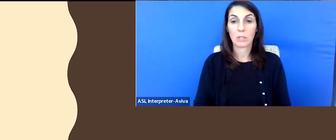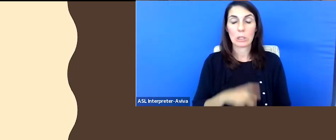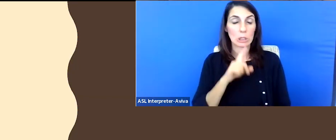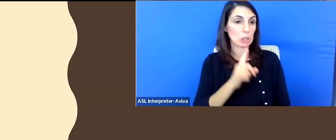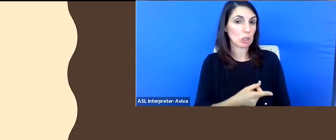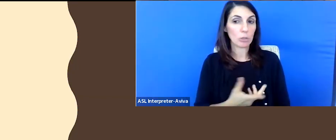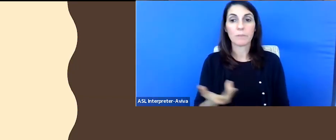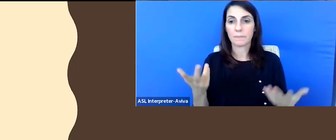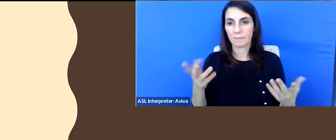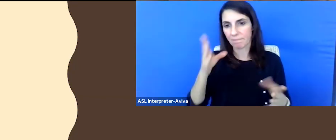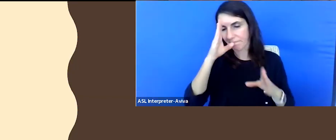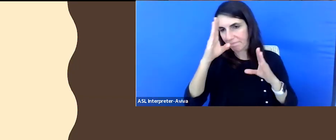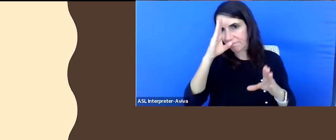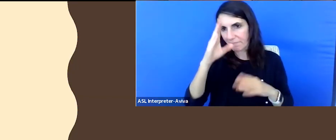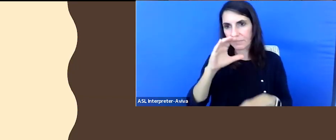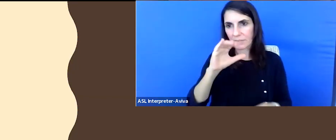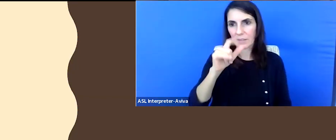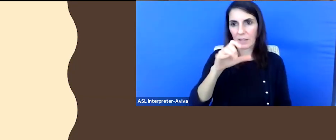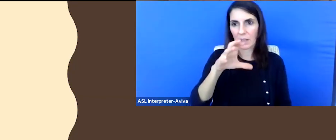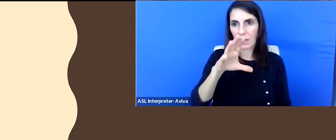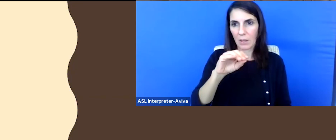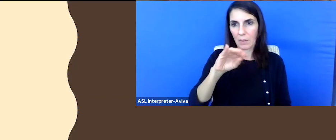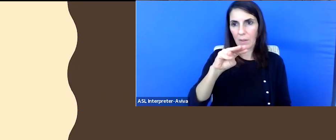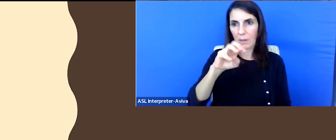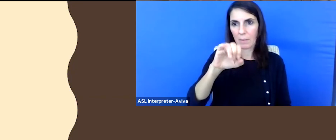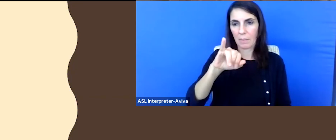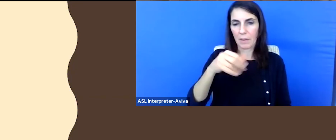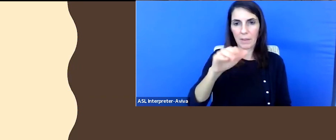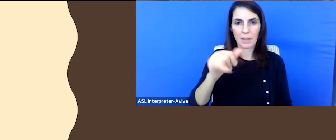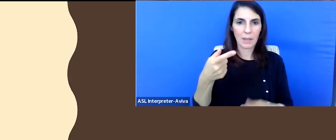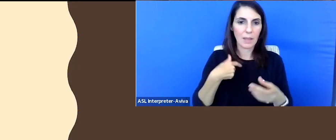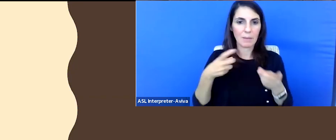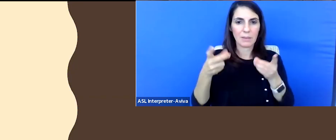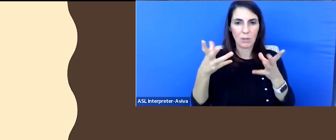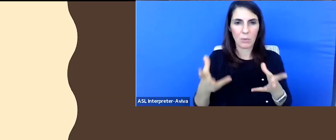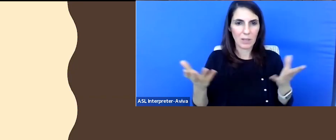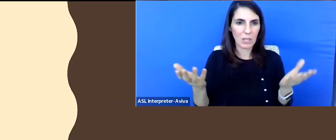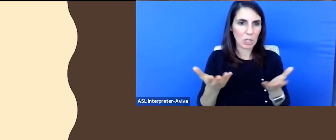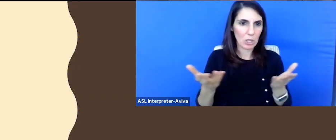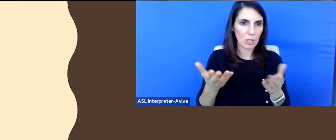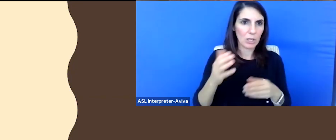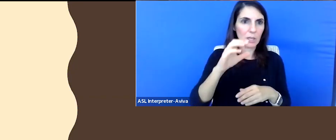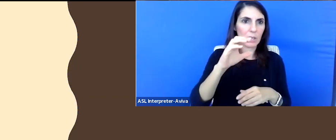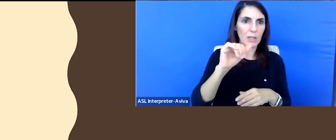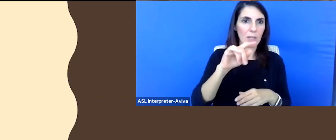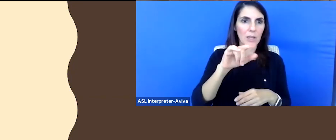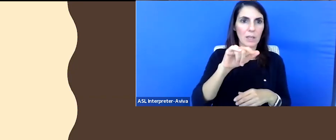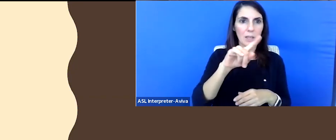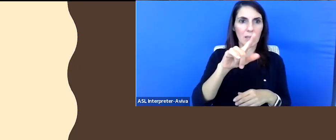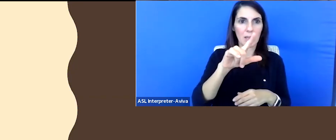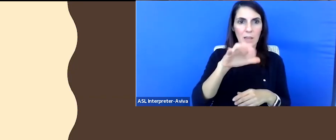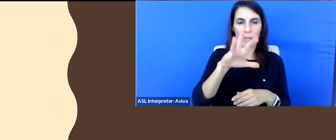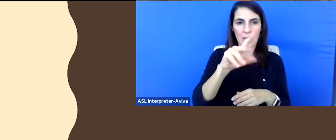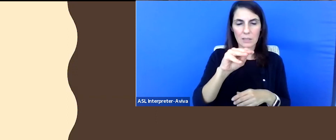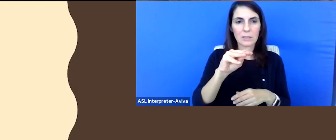Sure. Hi, everyone. This is Camilo Mejia. I'm the Networks Director at Catalyst Miami. We're one of the partners of the Enable Project, and I